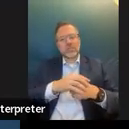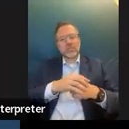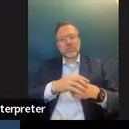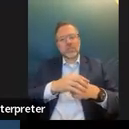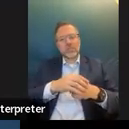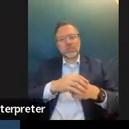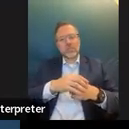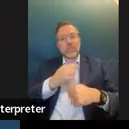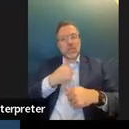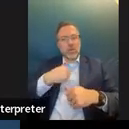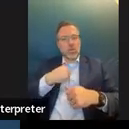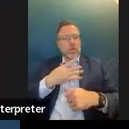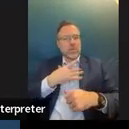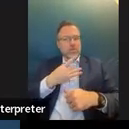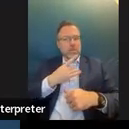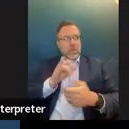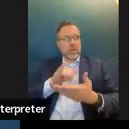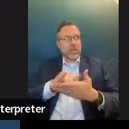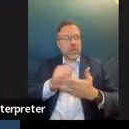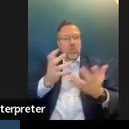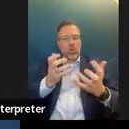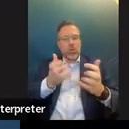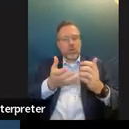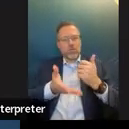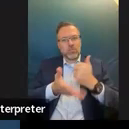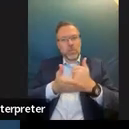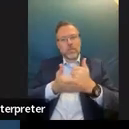we do like to get that. We want to be helpful.